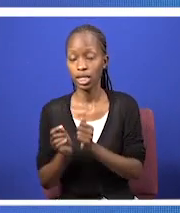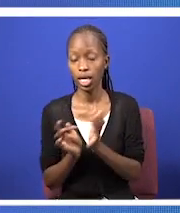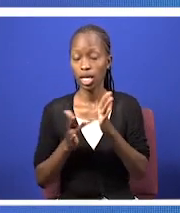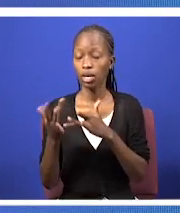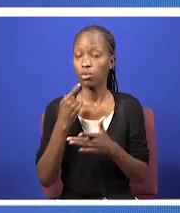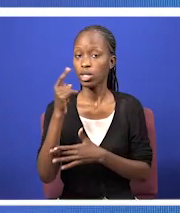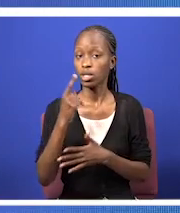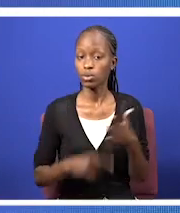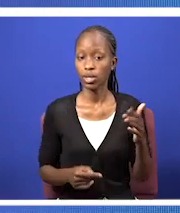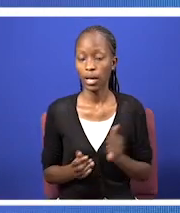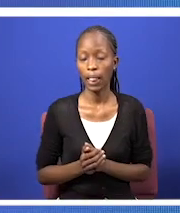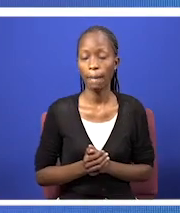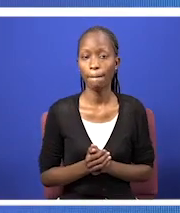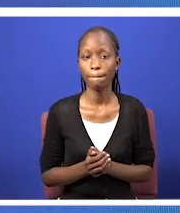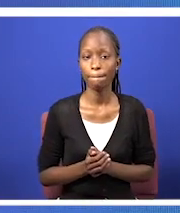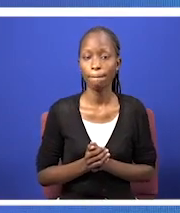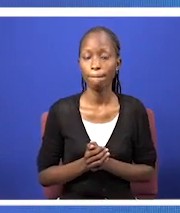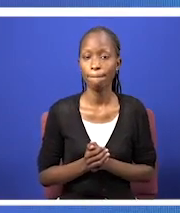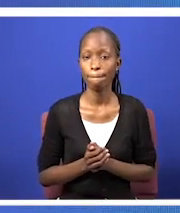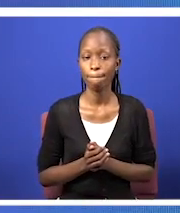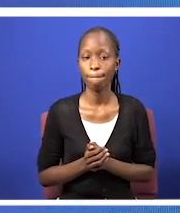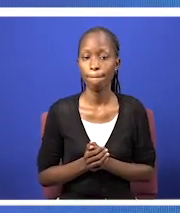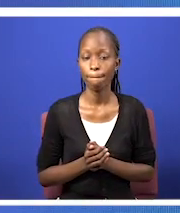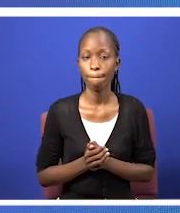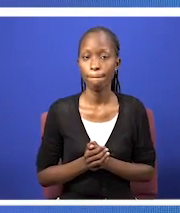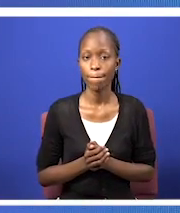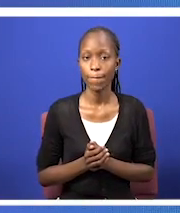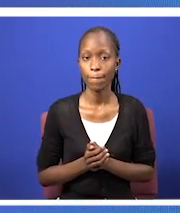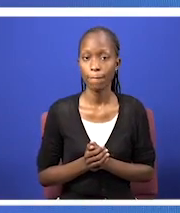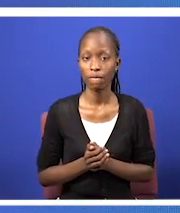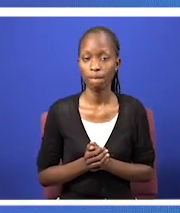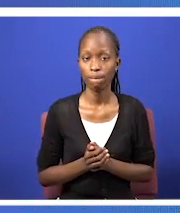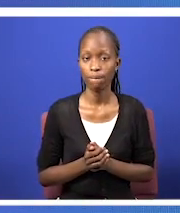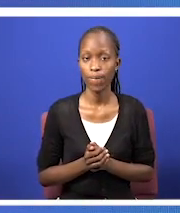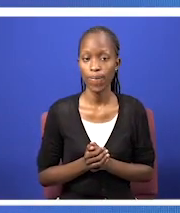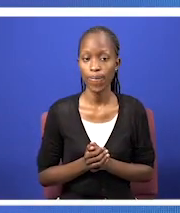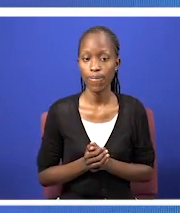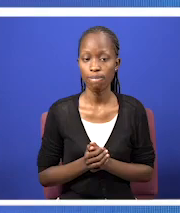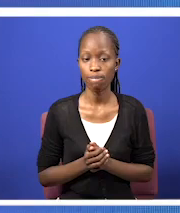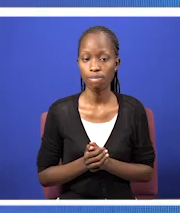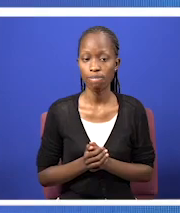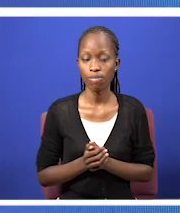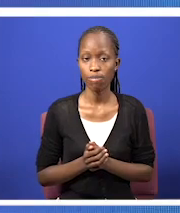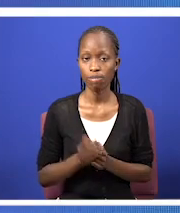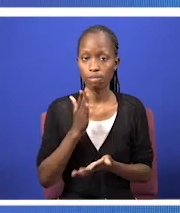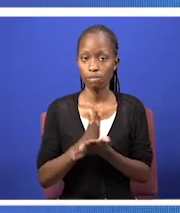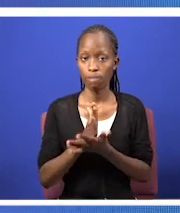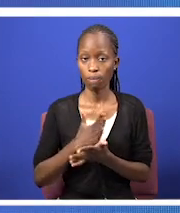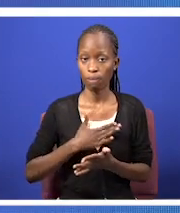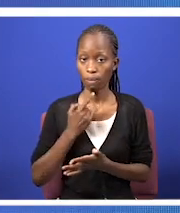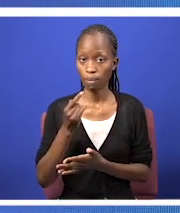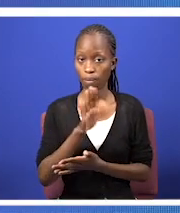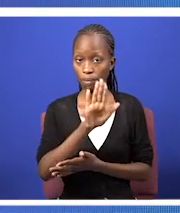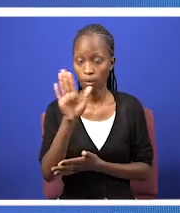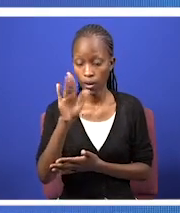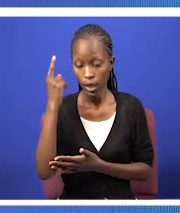And this is what the Bible says. I'm reading from the Amplified version of the Bible. But very truly, I